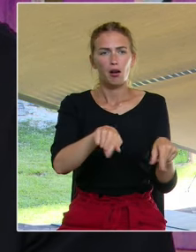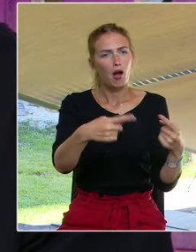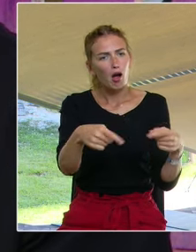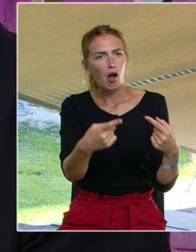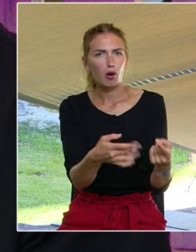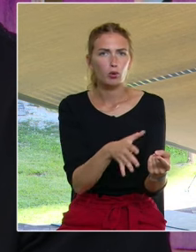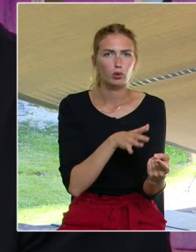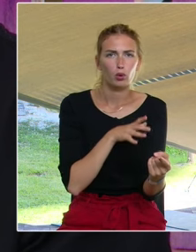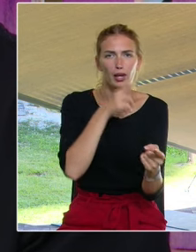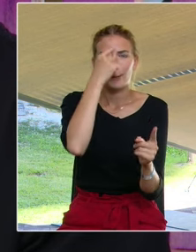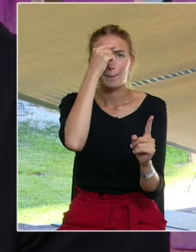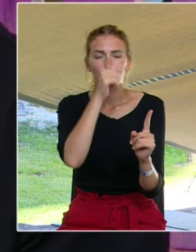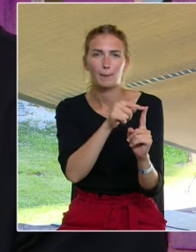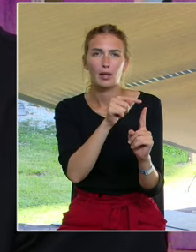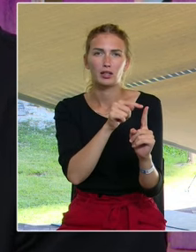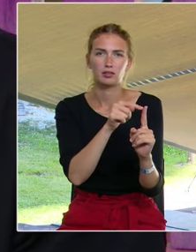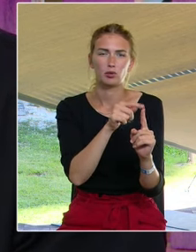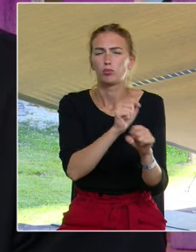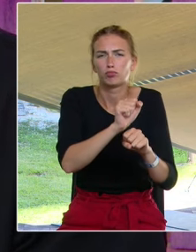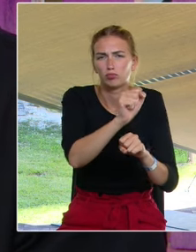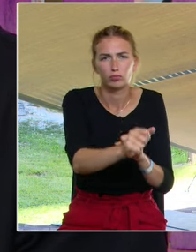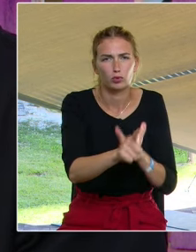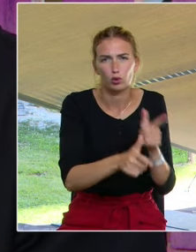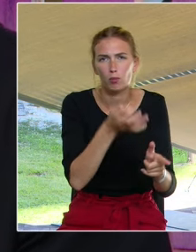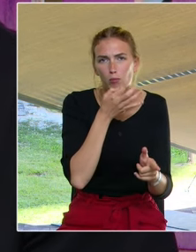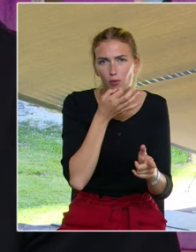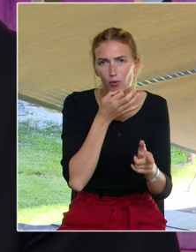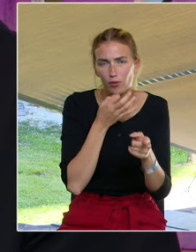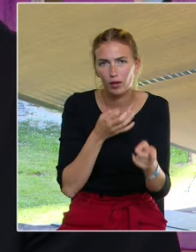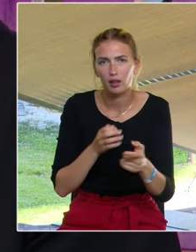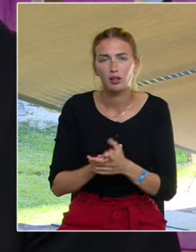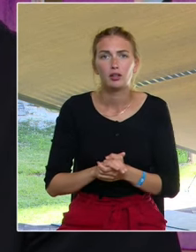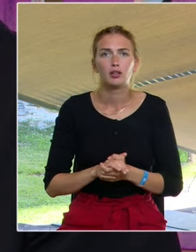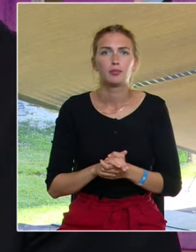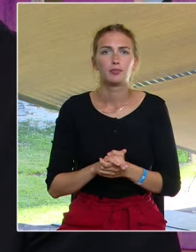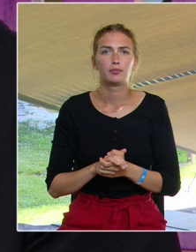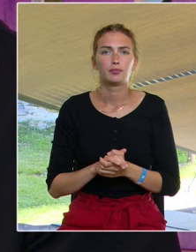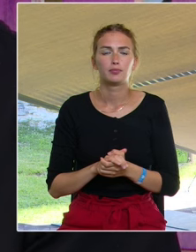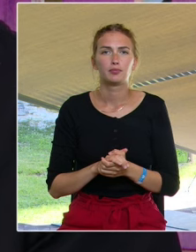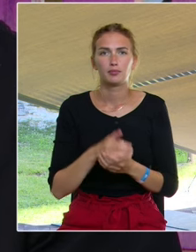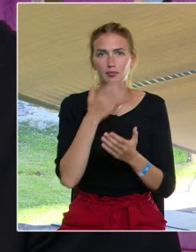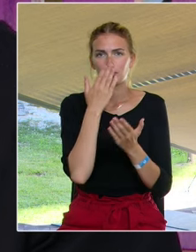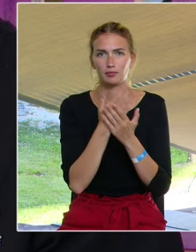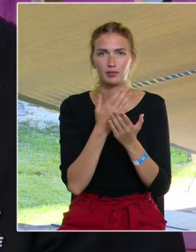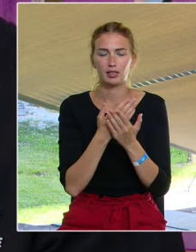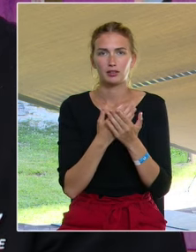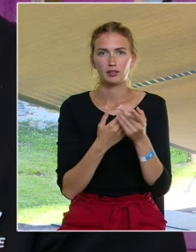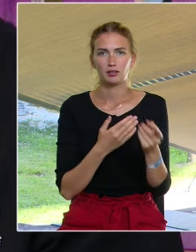a purpose which was never realized, and in sort of like second quarter